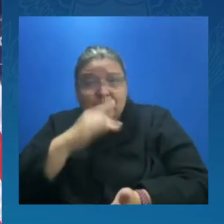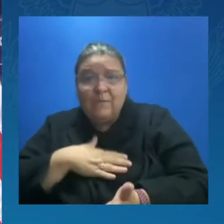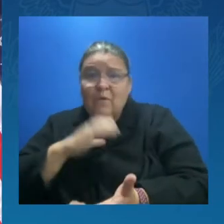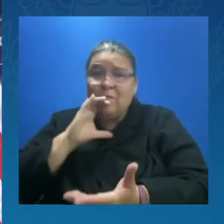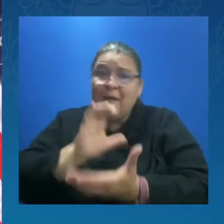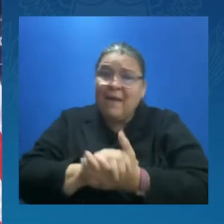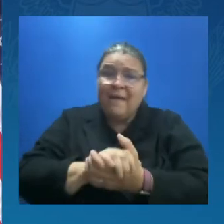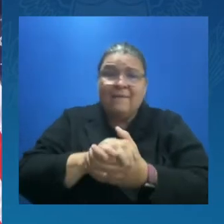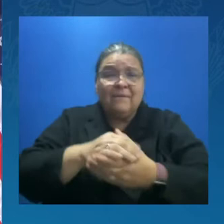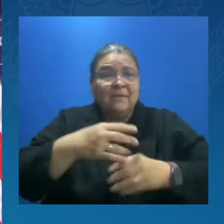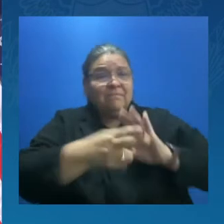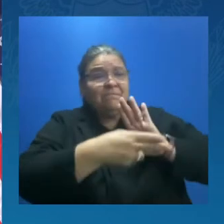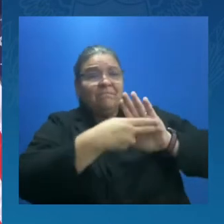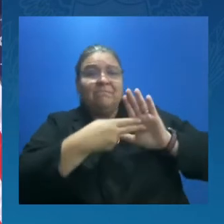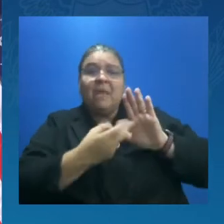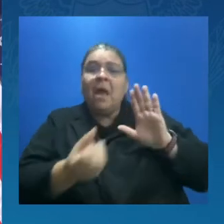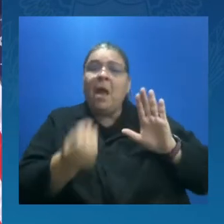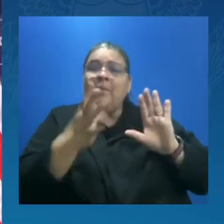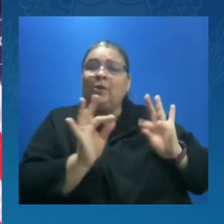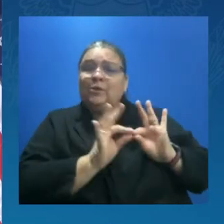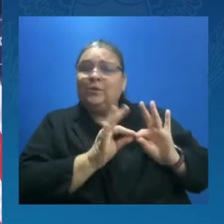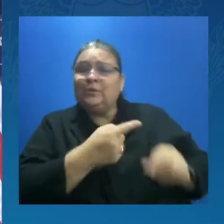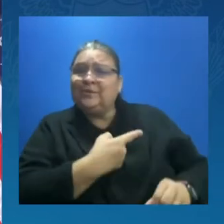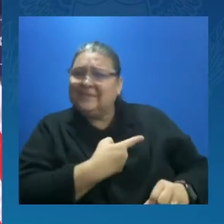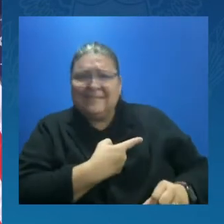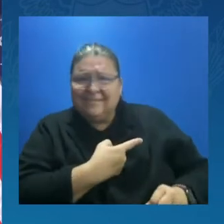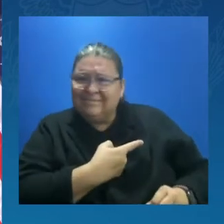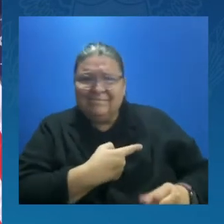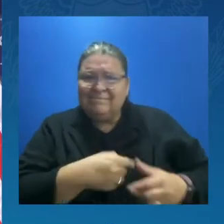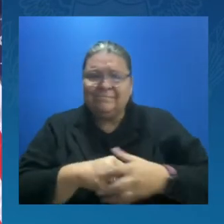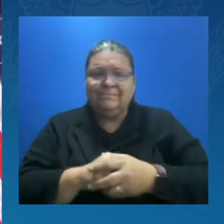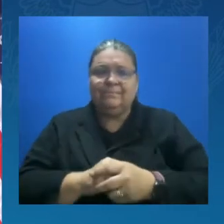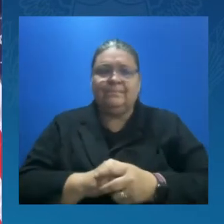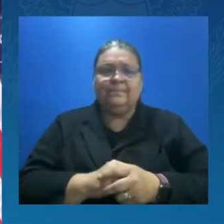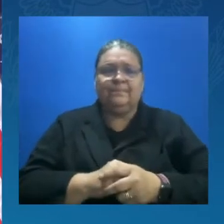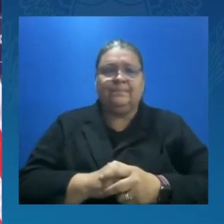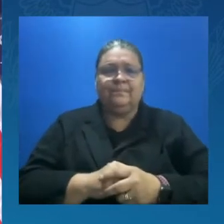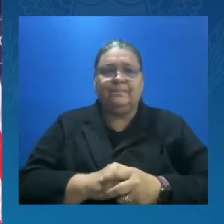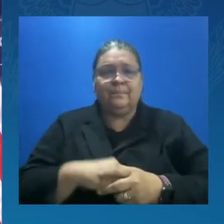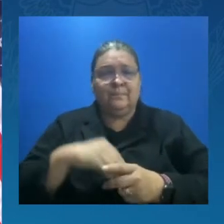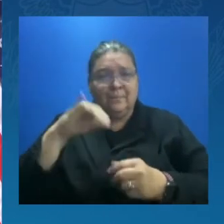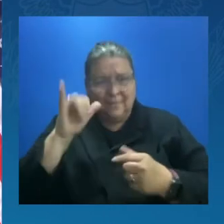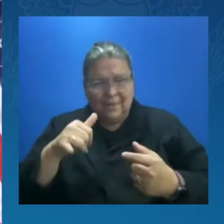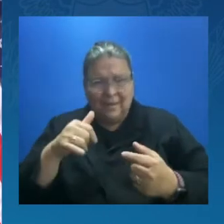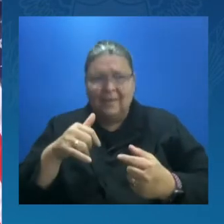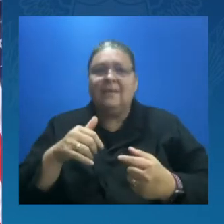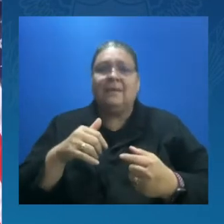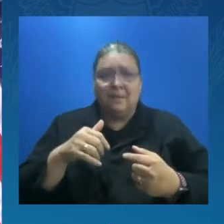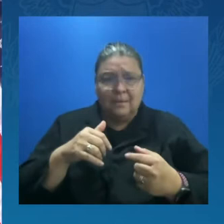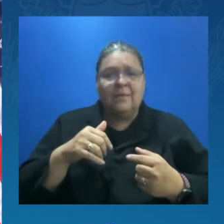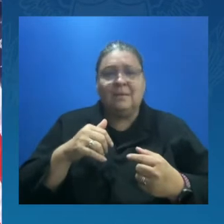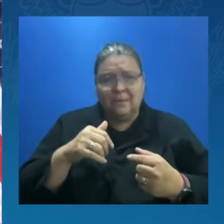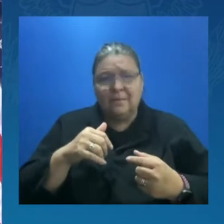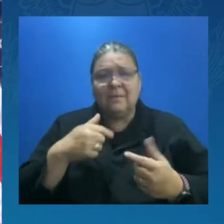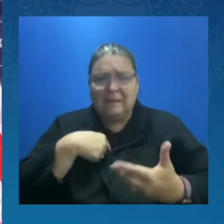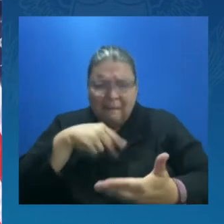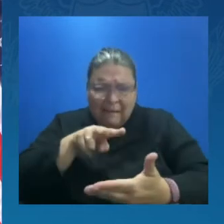I do a lot better when I can see the paper, and I'm not looking down, so bear with me, and I really want to get this message across, because it is important to me.